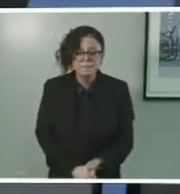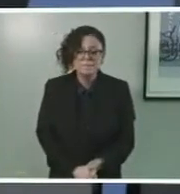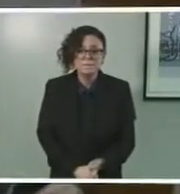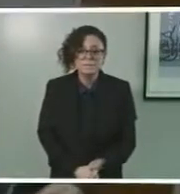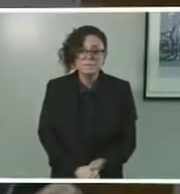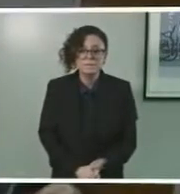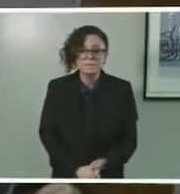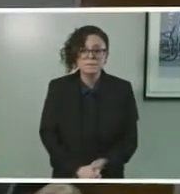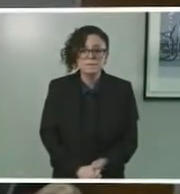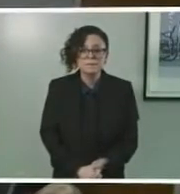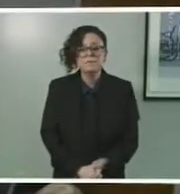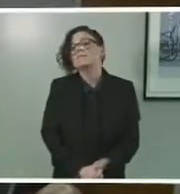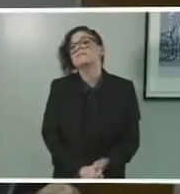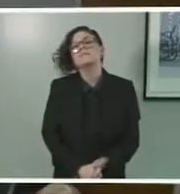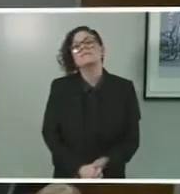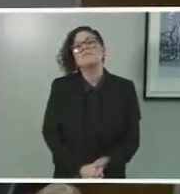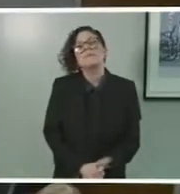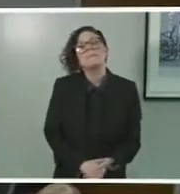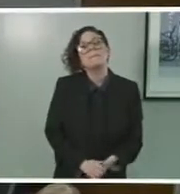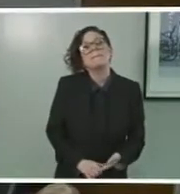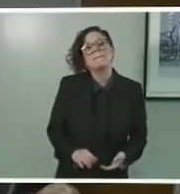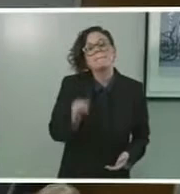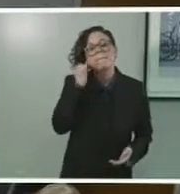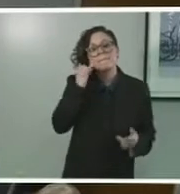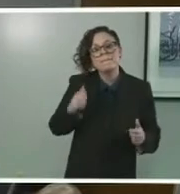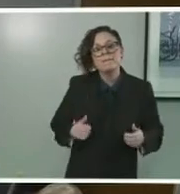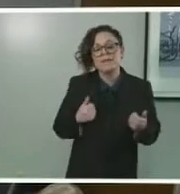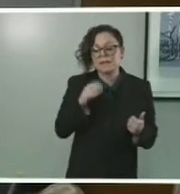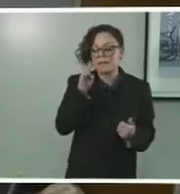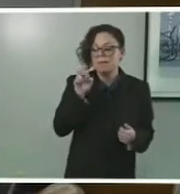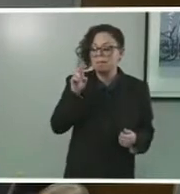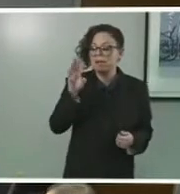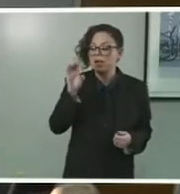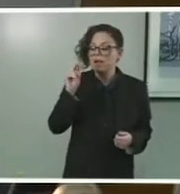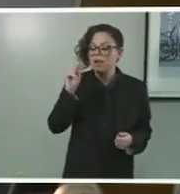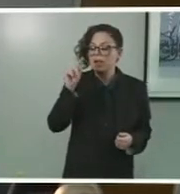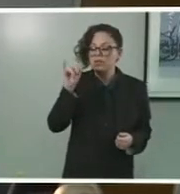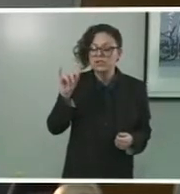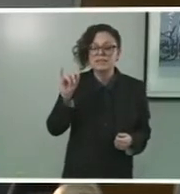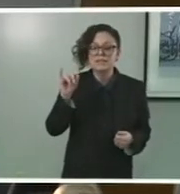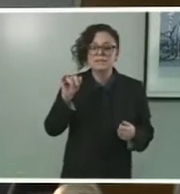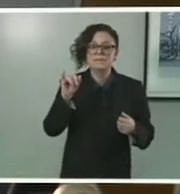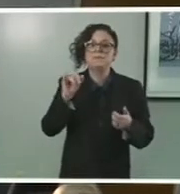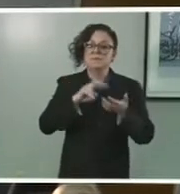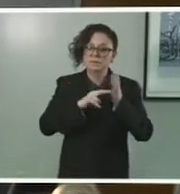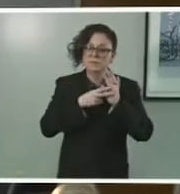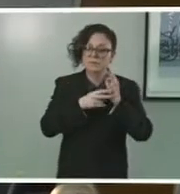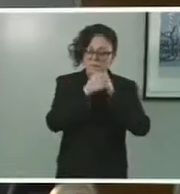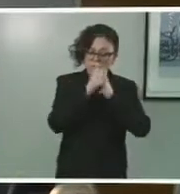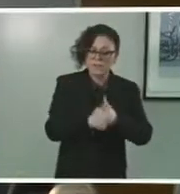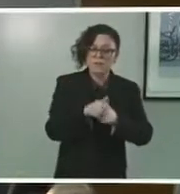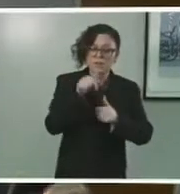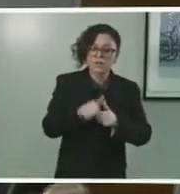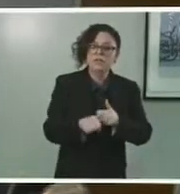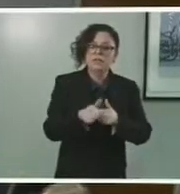If they live in Bexar County, they're considered a Bexar County resident, and they're subject to this executive order.